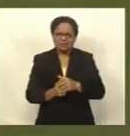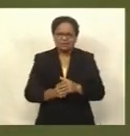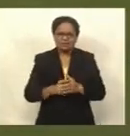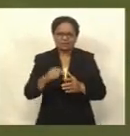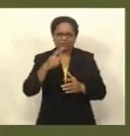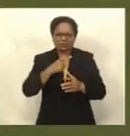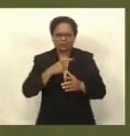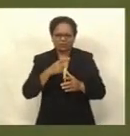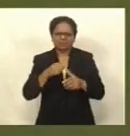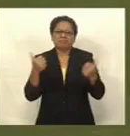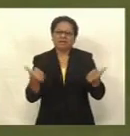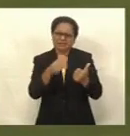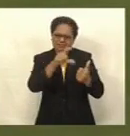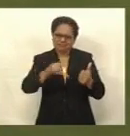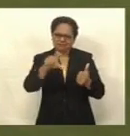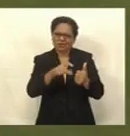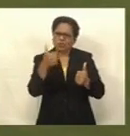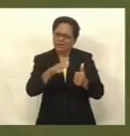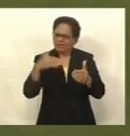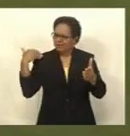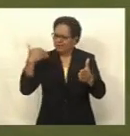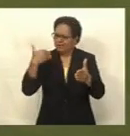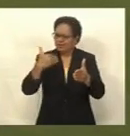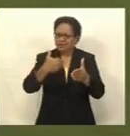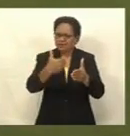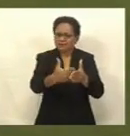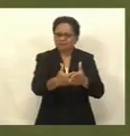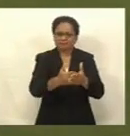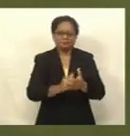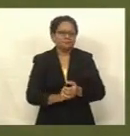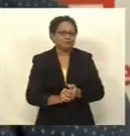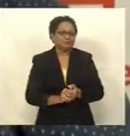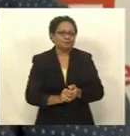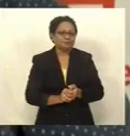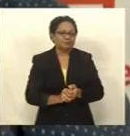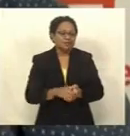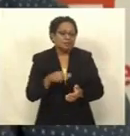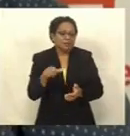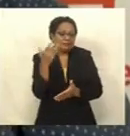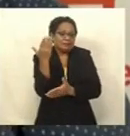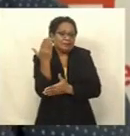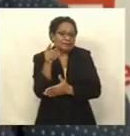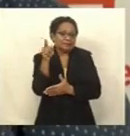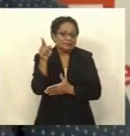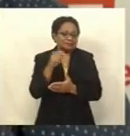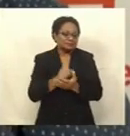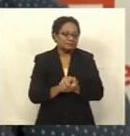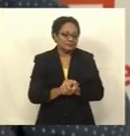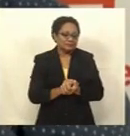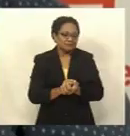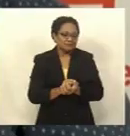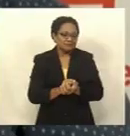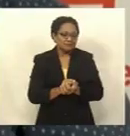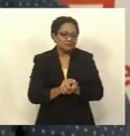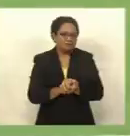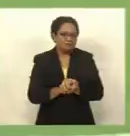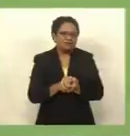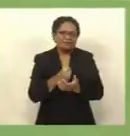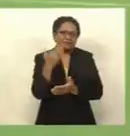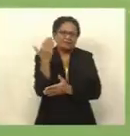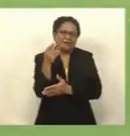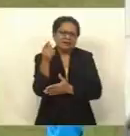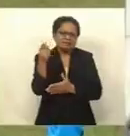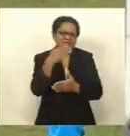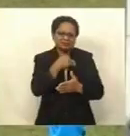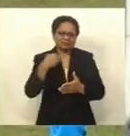sporting events. For the Digital Fiji Fact, it all depends on the type of relaxation